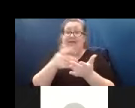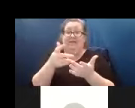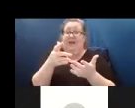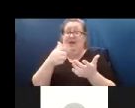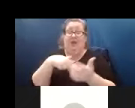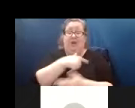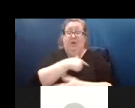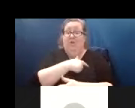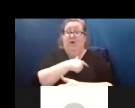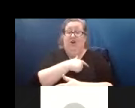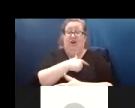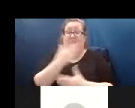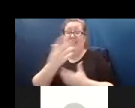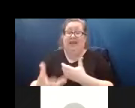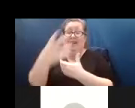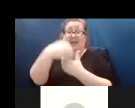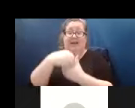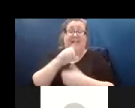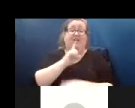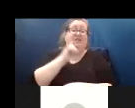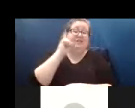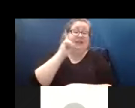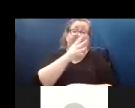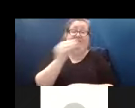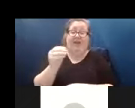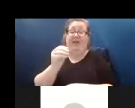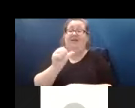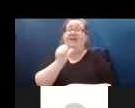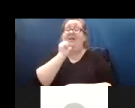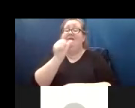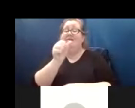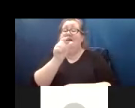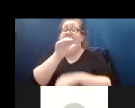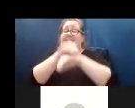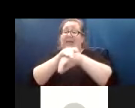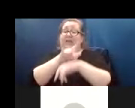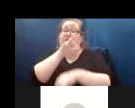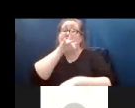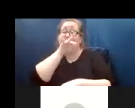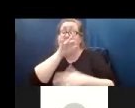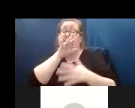engaging deaf and non-English speaking community advocates